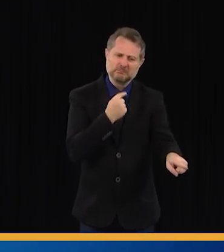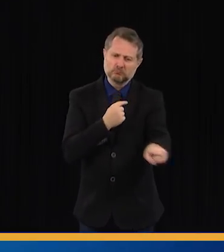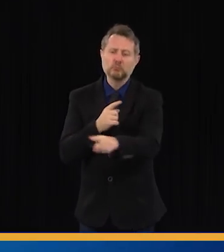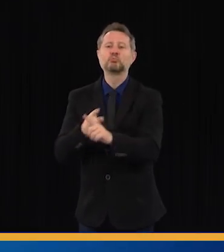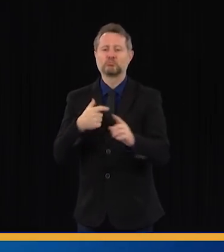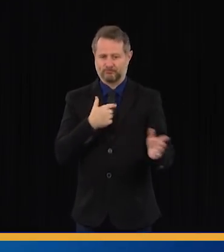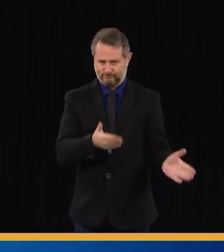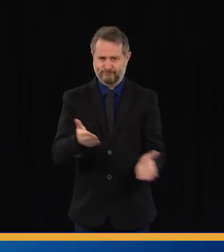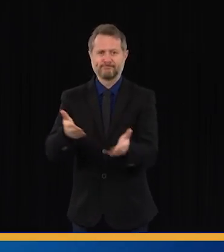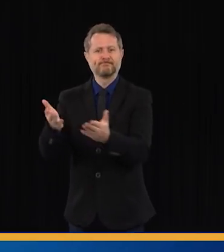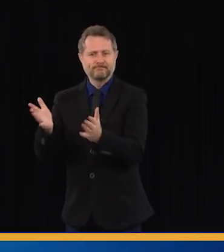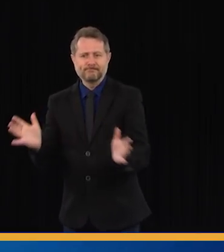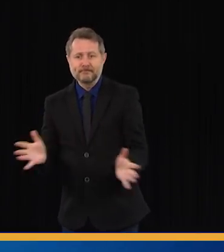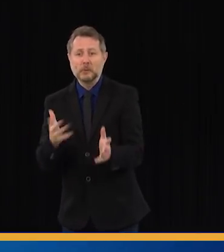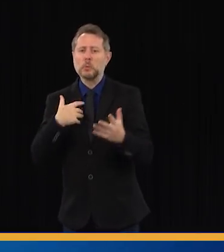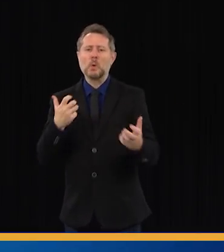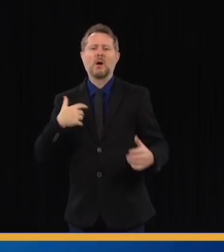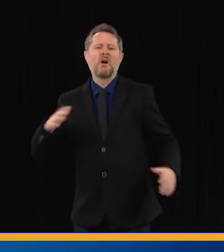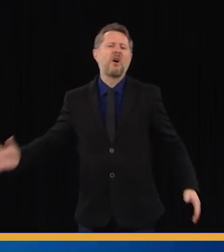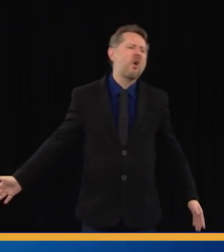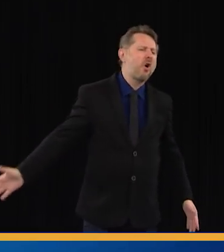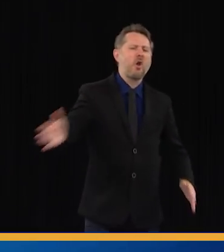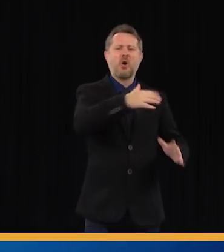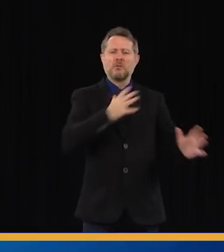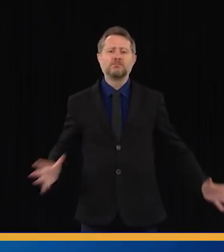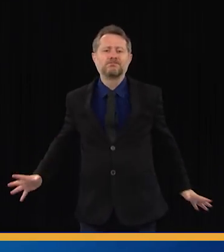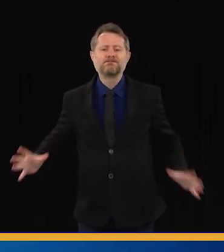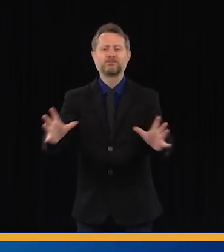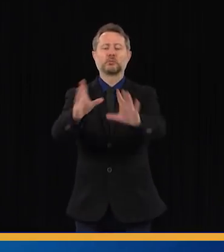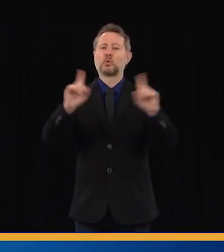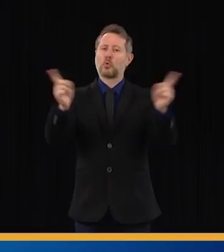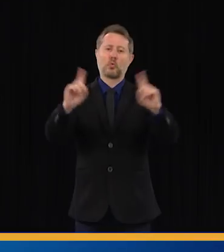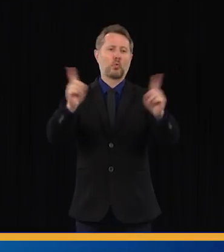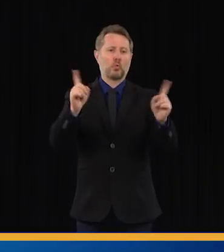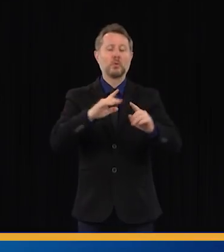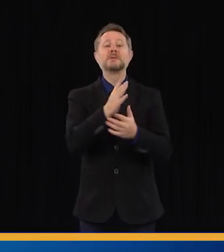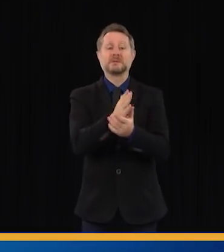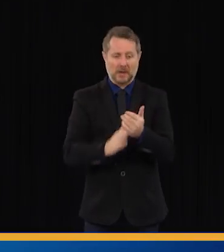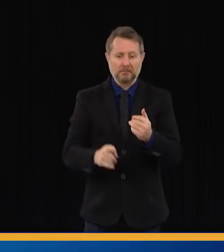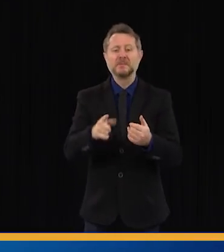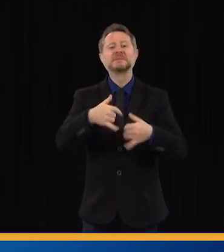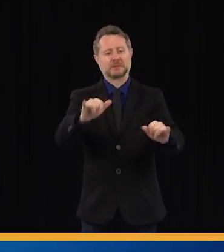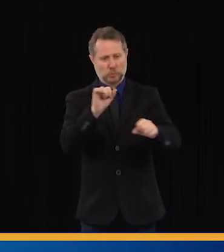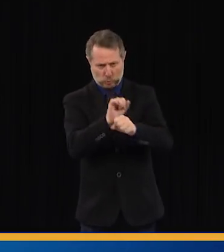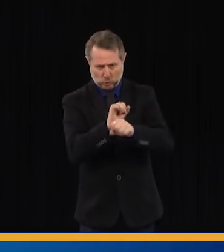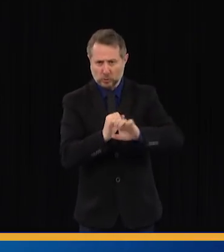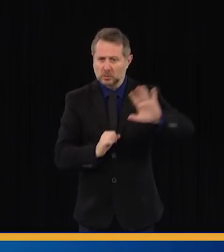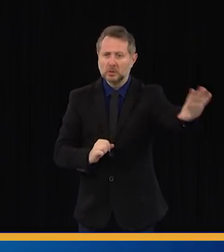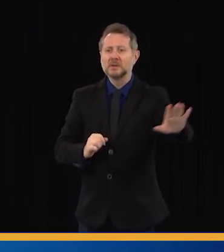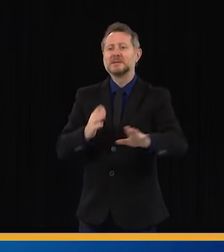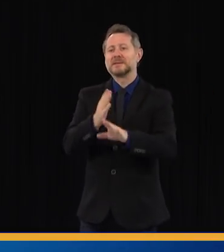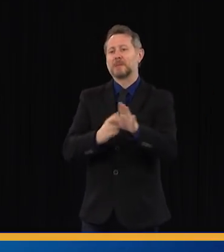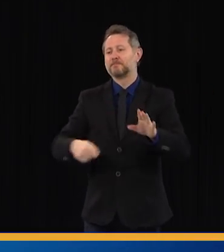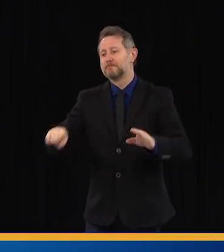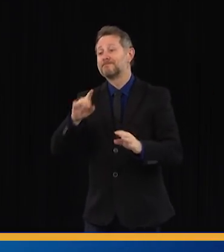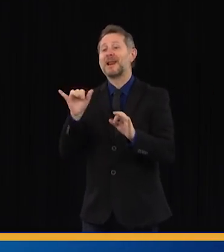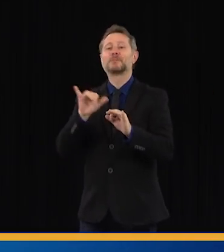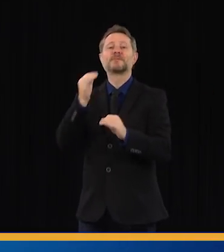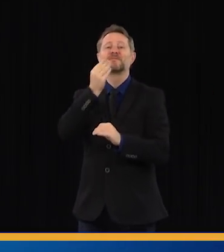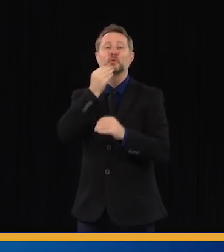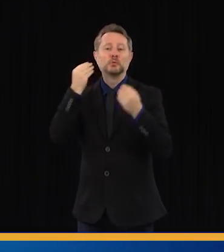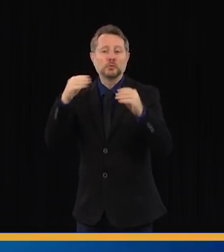the economy, right? The economy is still functioning. You can get in your car, you can get gasoline, you can go to the grocery store, you can